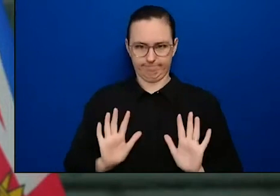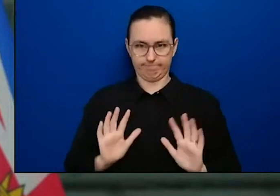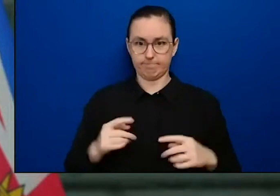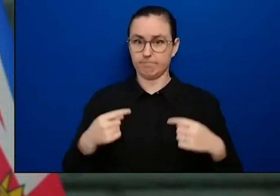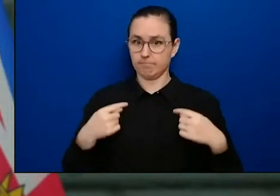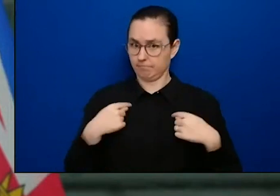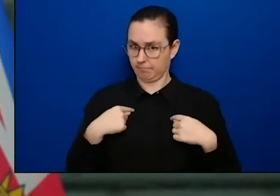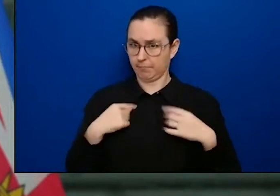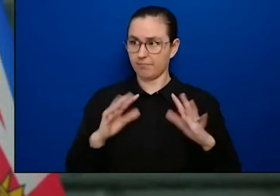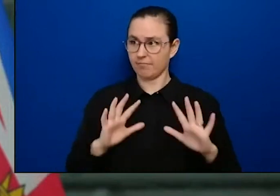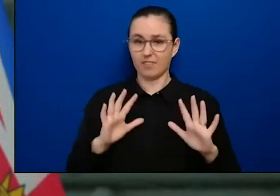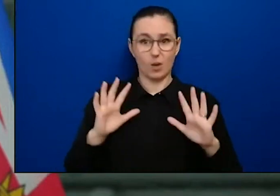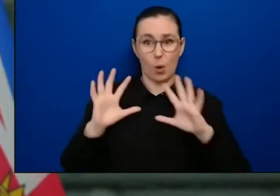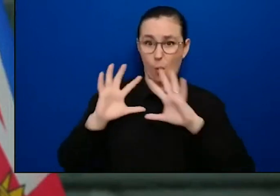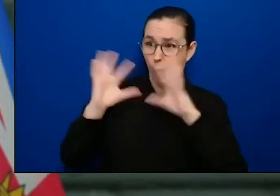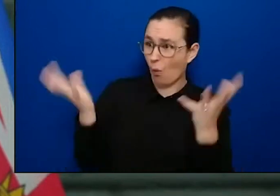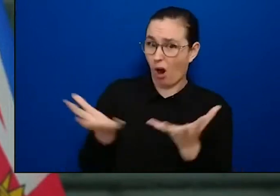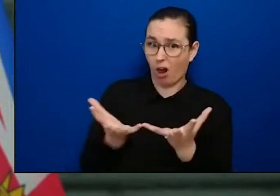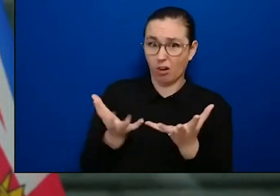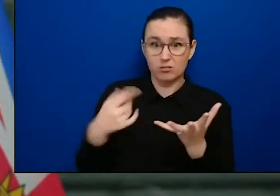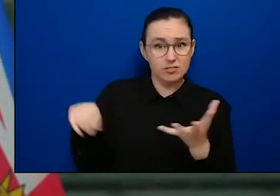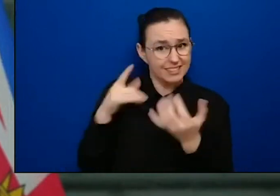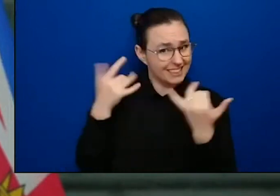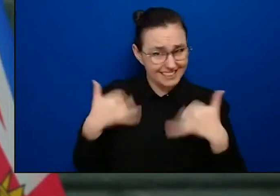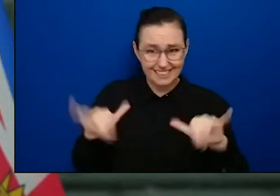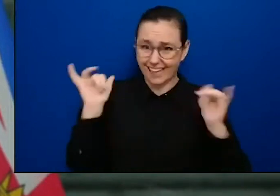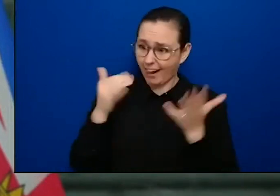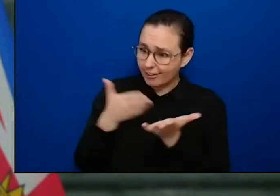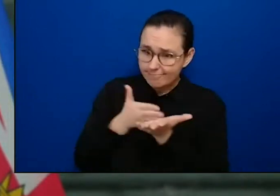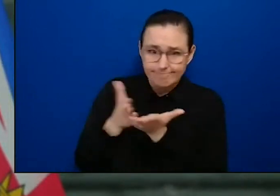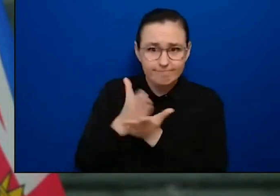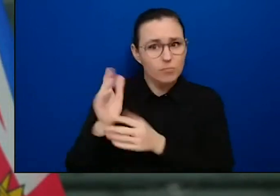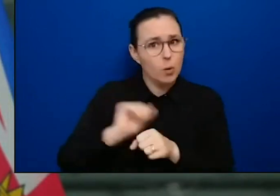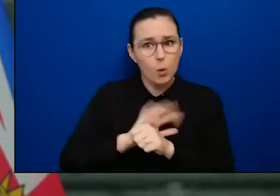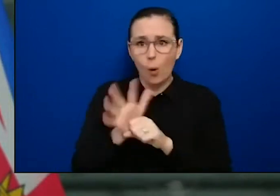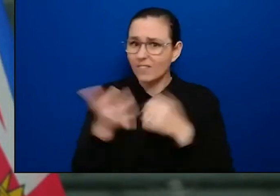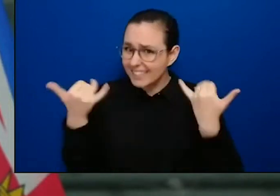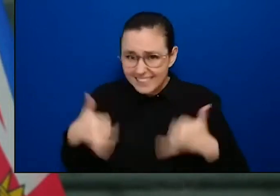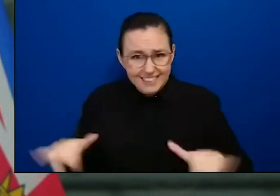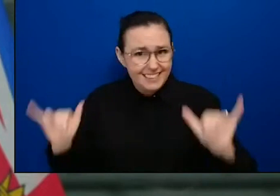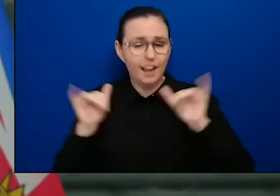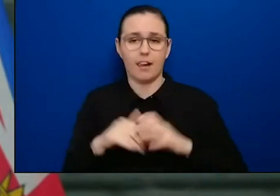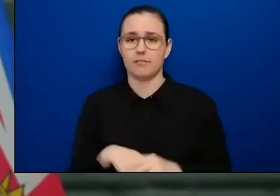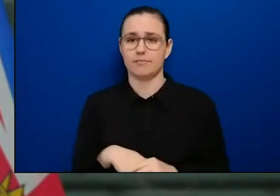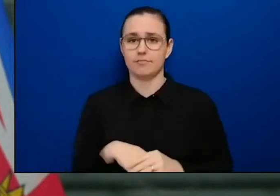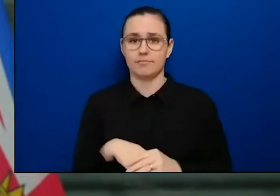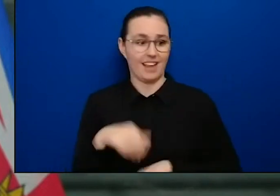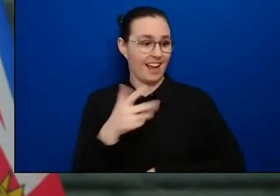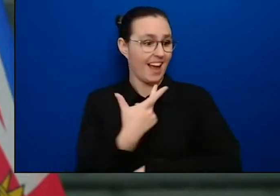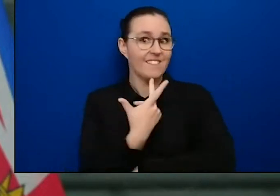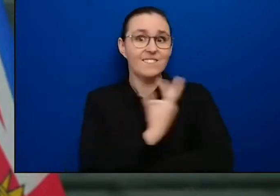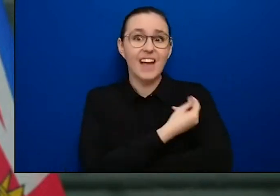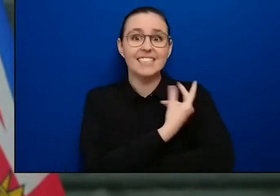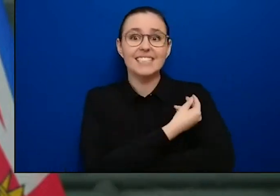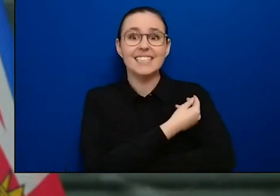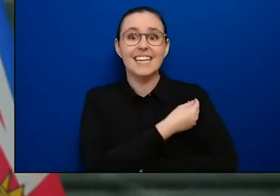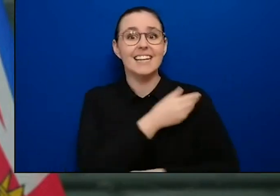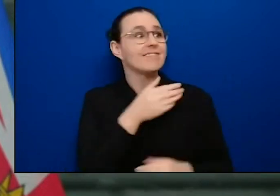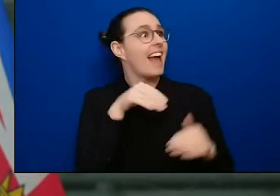equal everywhere around the world. And equal access to vaccination is something that's going to be important for us to get through